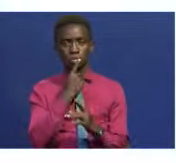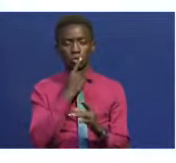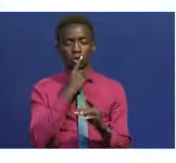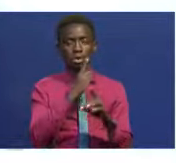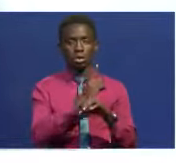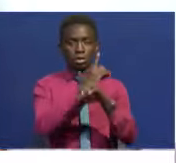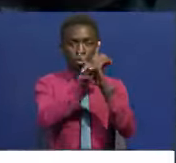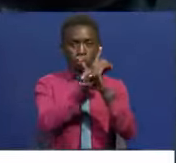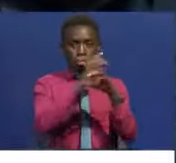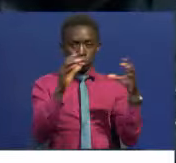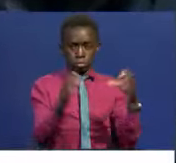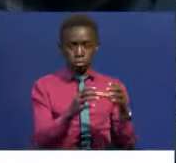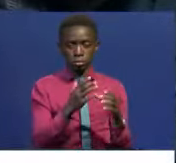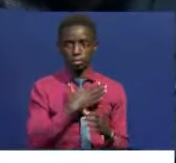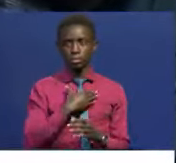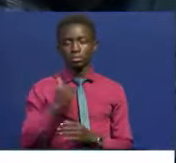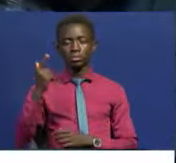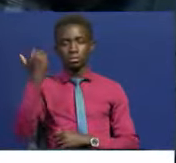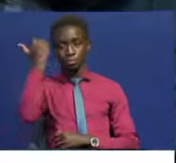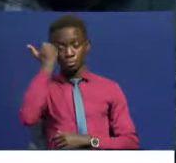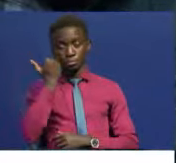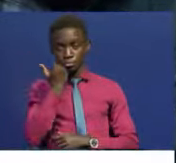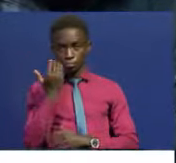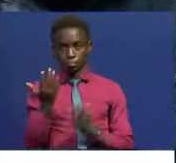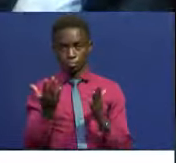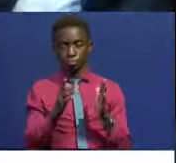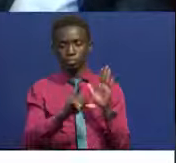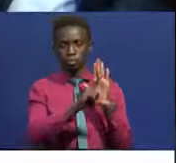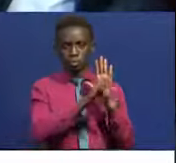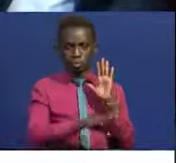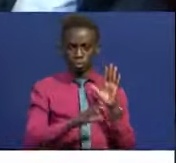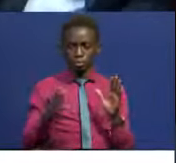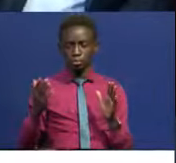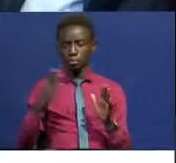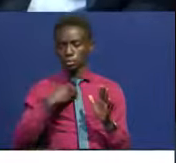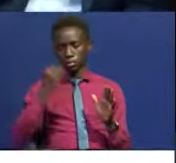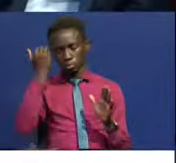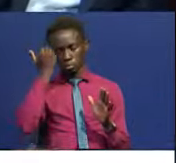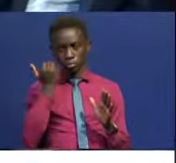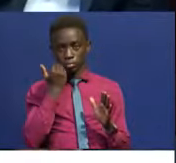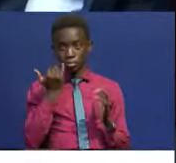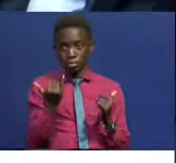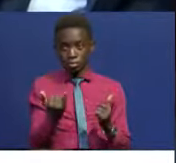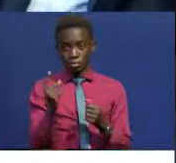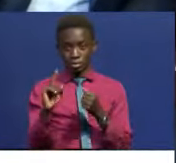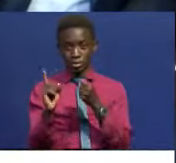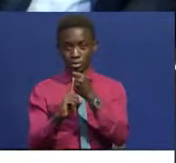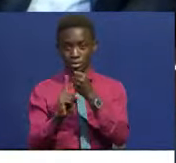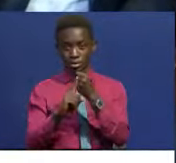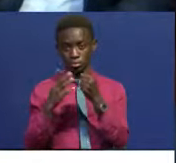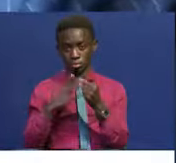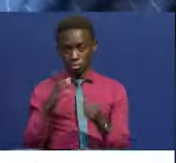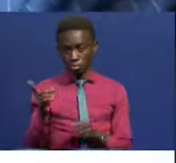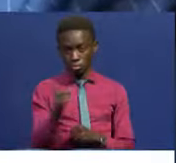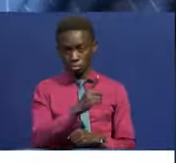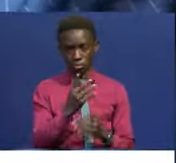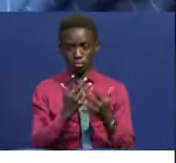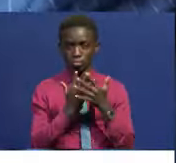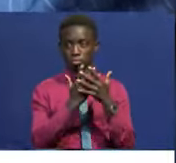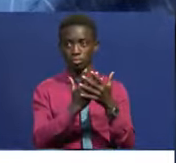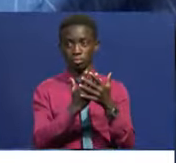itatoa uamuzi iwapo idara ya upelelezi wa jinai itawazuilia washtakiwa hao sita wakisubiri uchunguzi wa madai ya